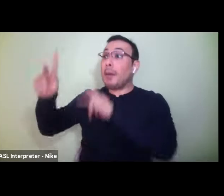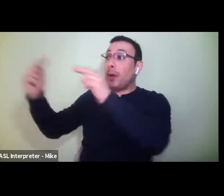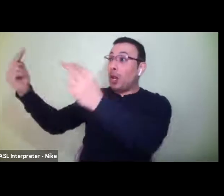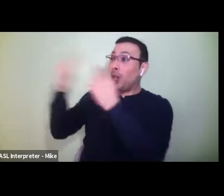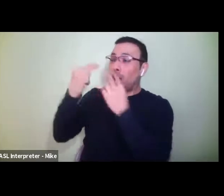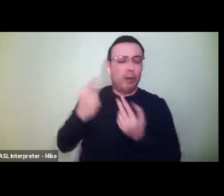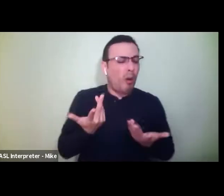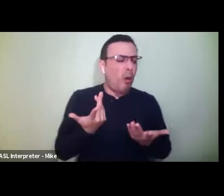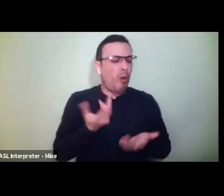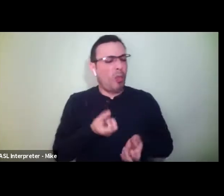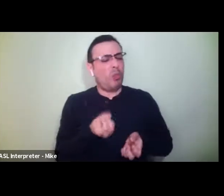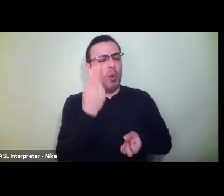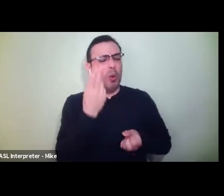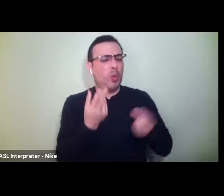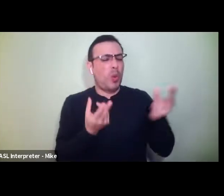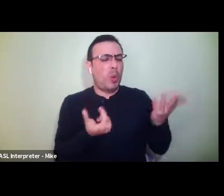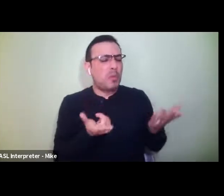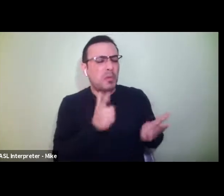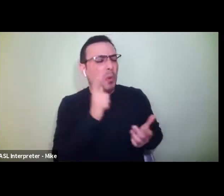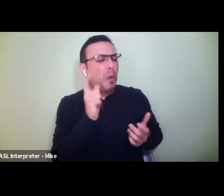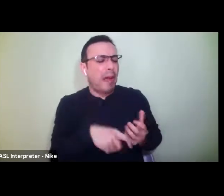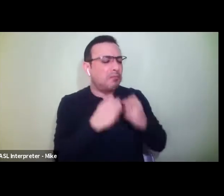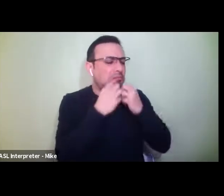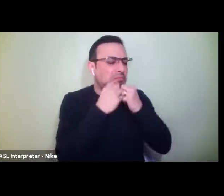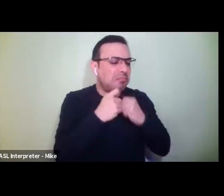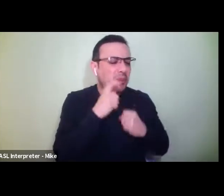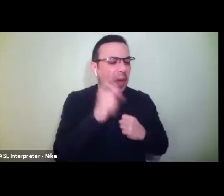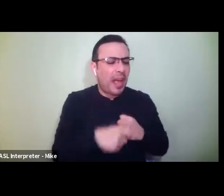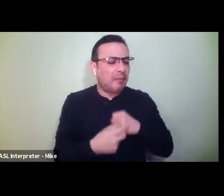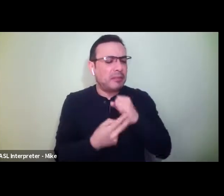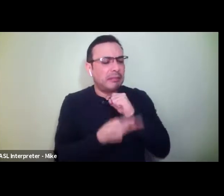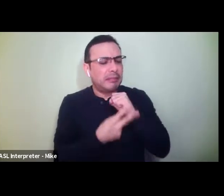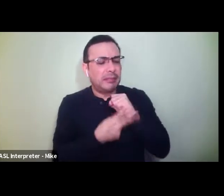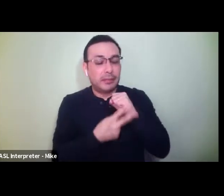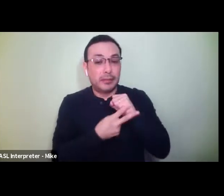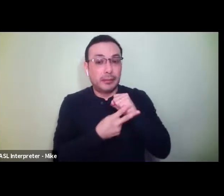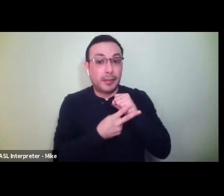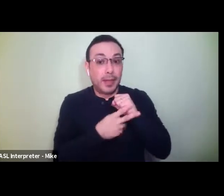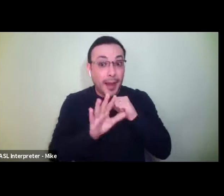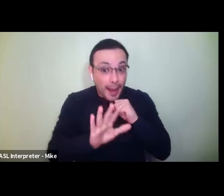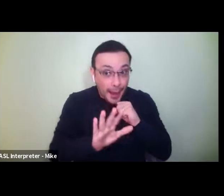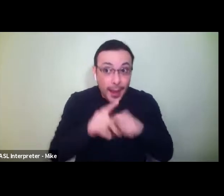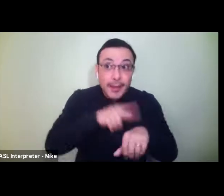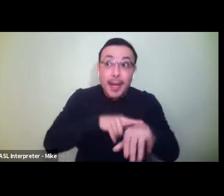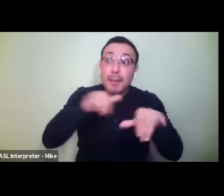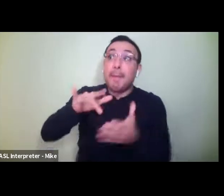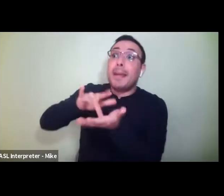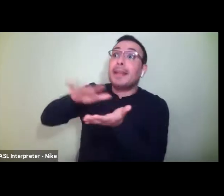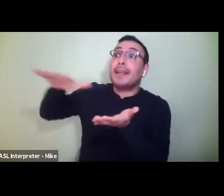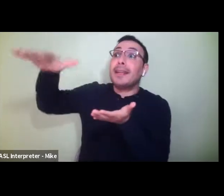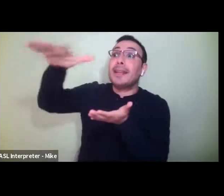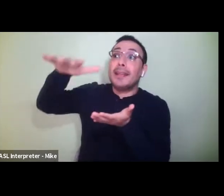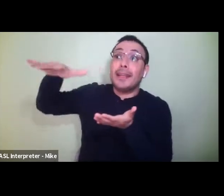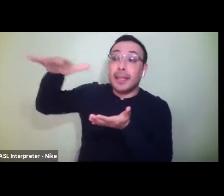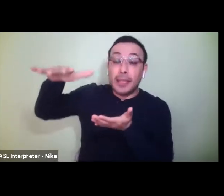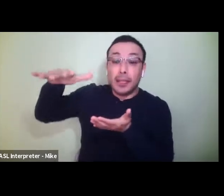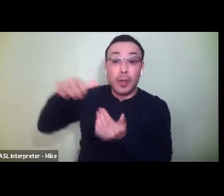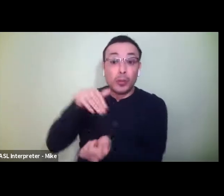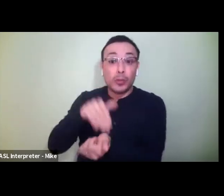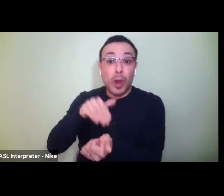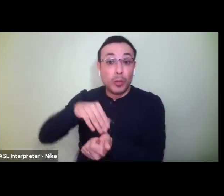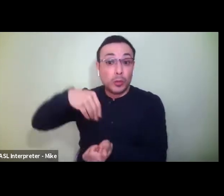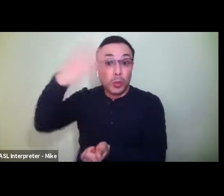hospital, scientists and doctors are busy experimenting on black bodies of men, women, and